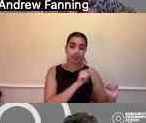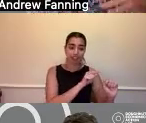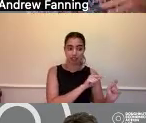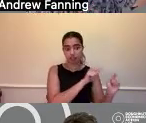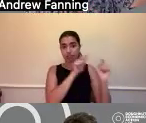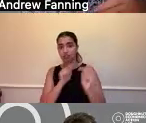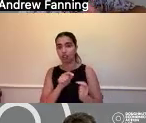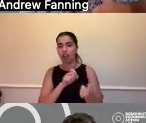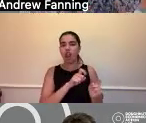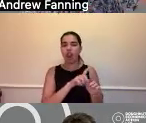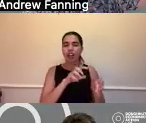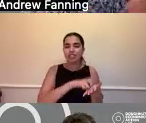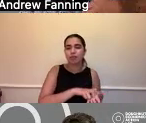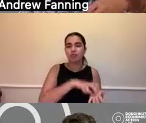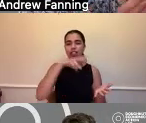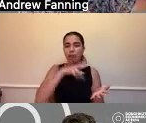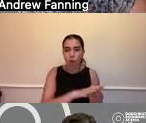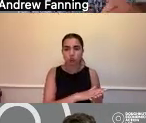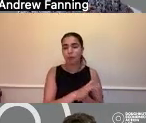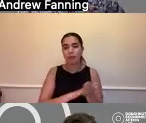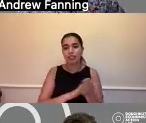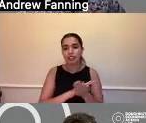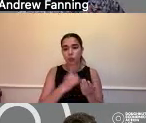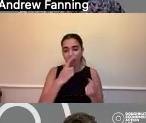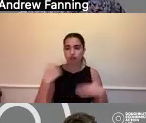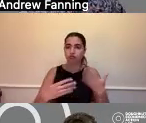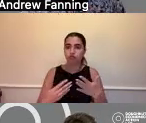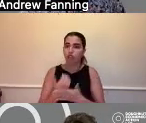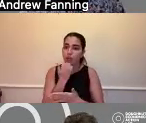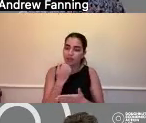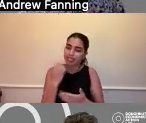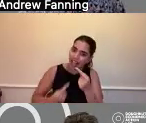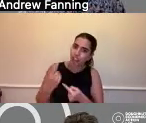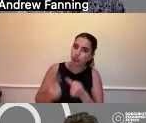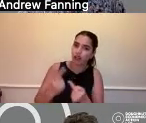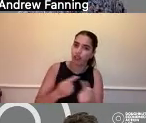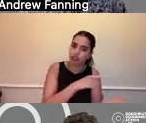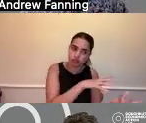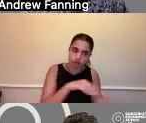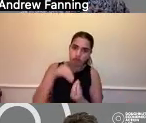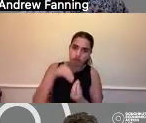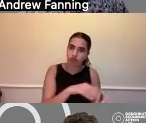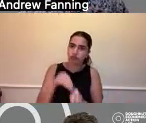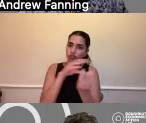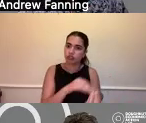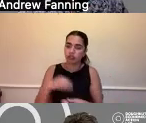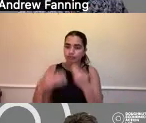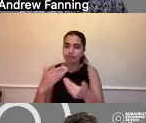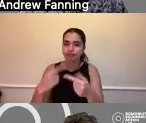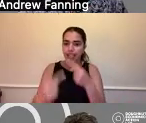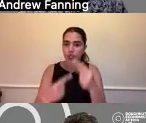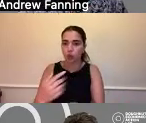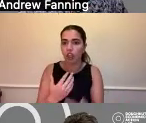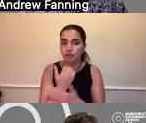a springboard for updating on an annual basis from here on in. I'm going to press enter to